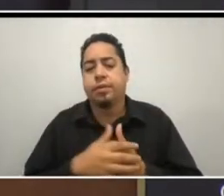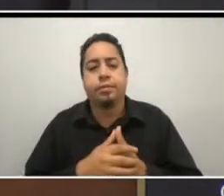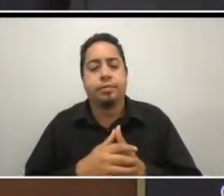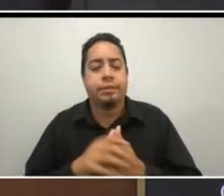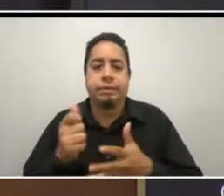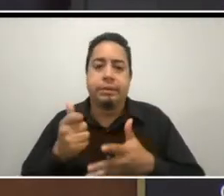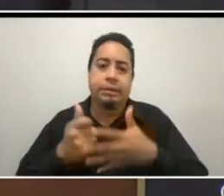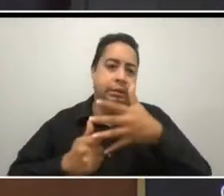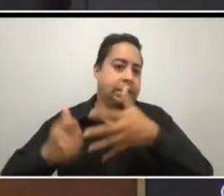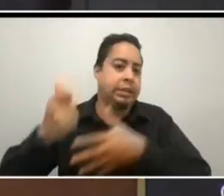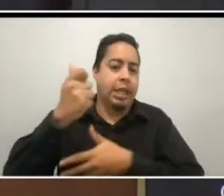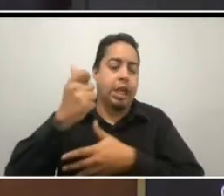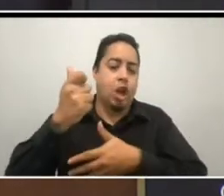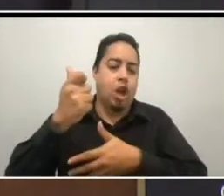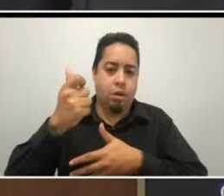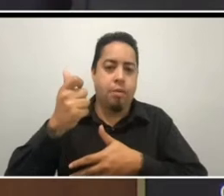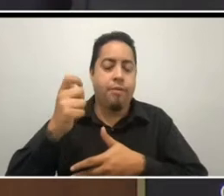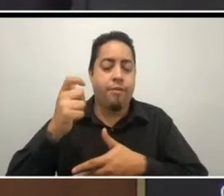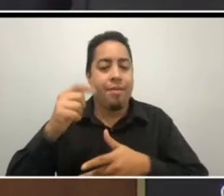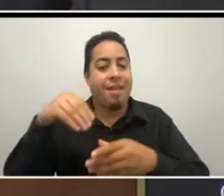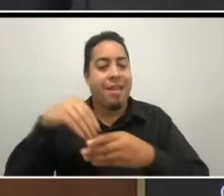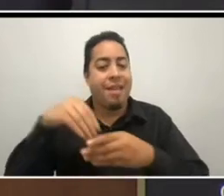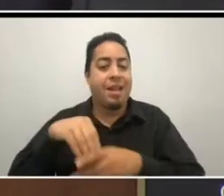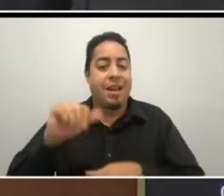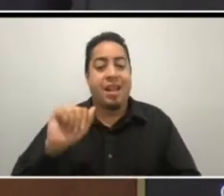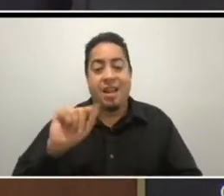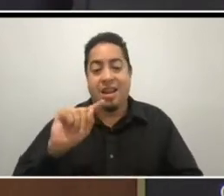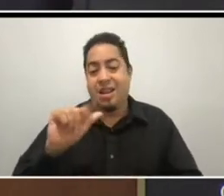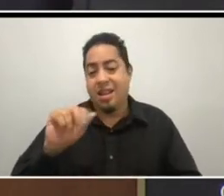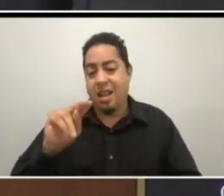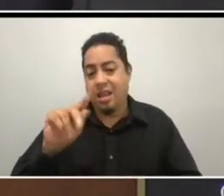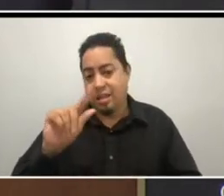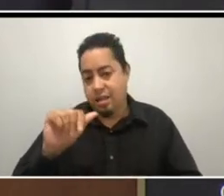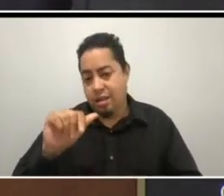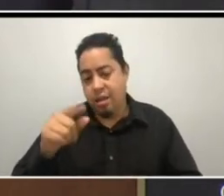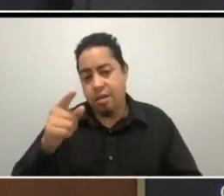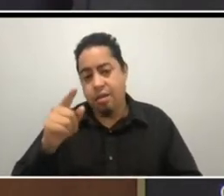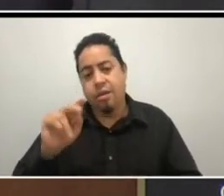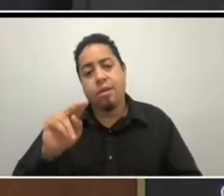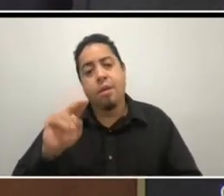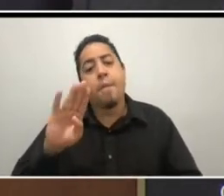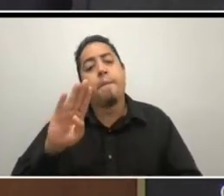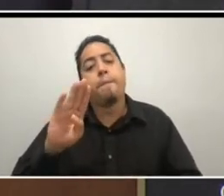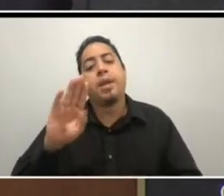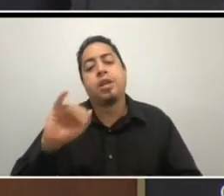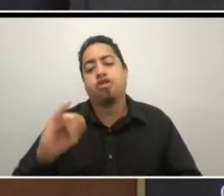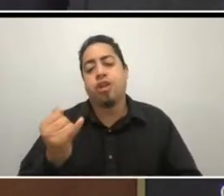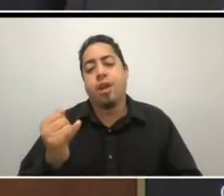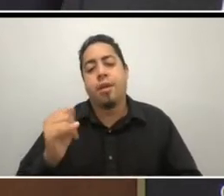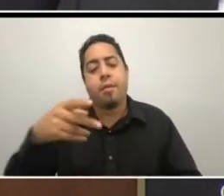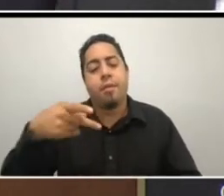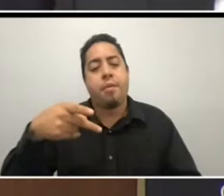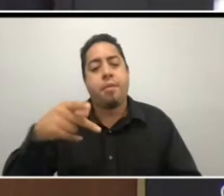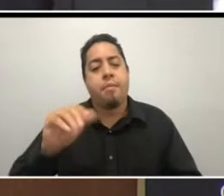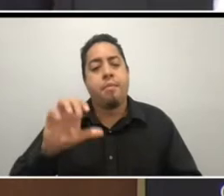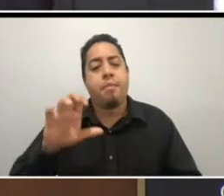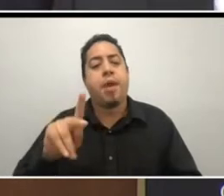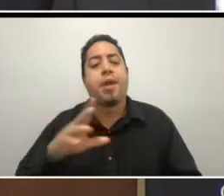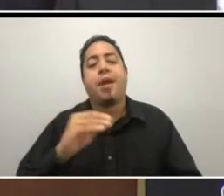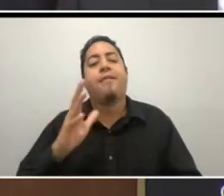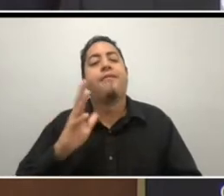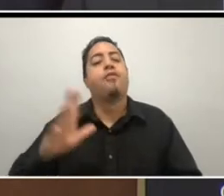law enforcement official in Atlanta at the time, U.S. Attorney for the Northern District, B.J. Pack, as well as former Attorney General Bill